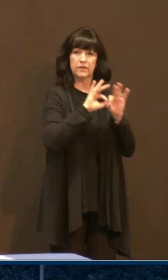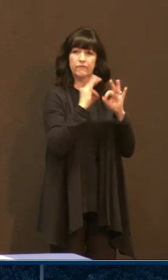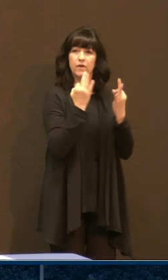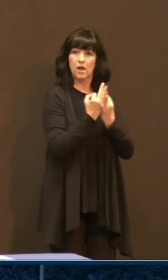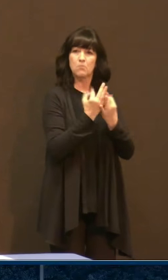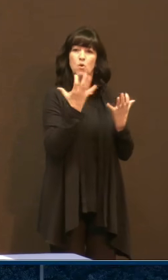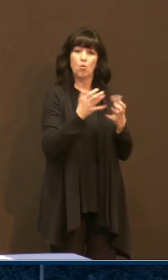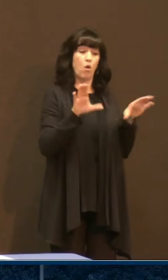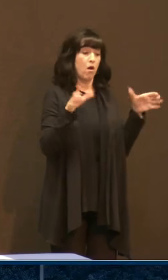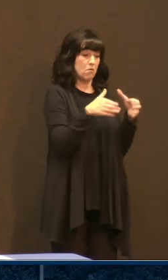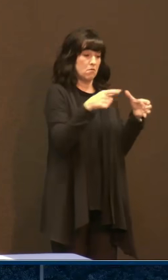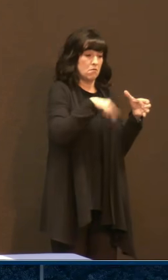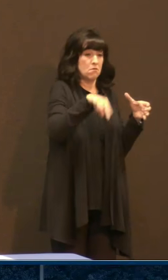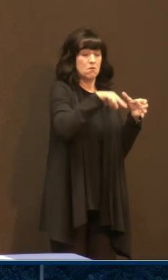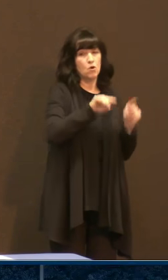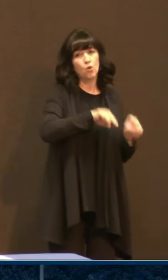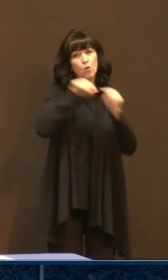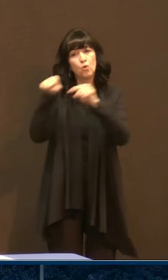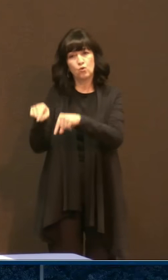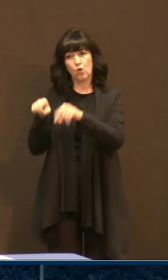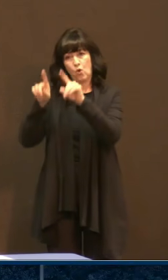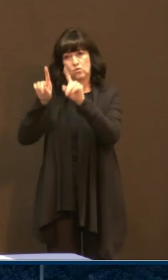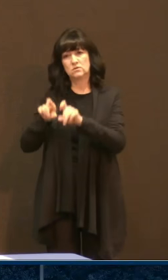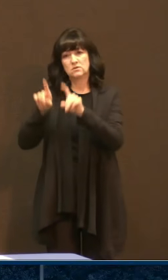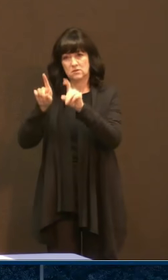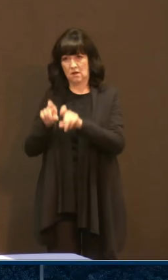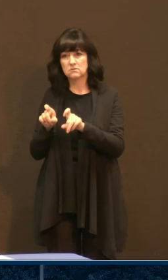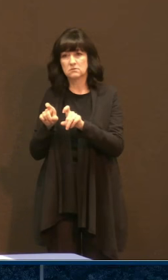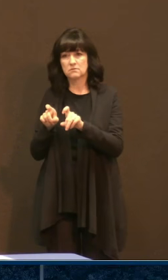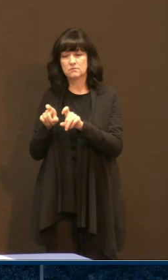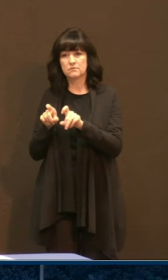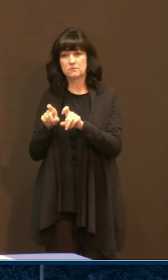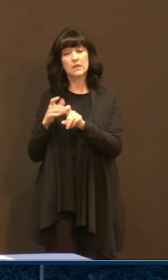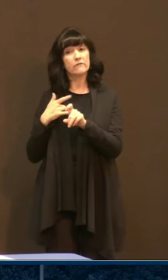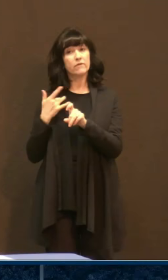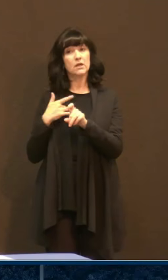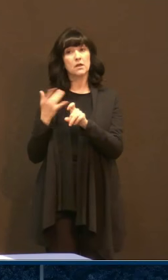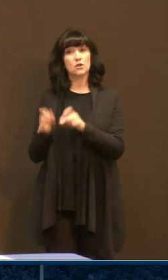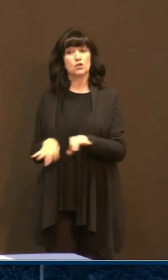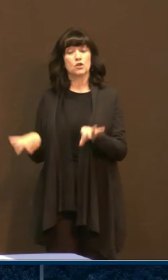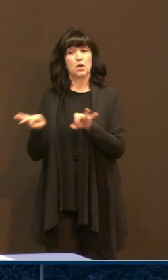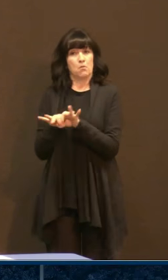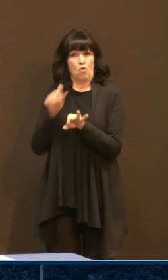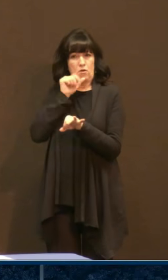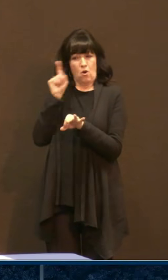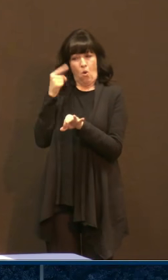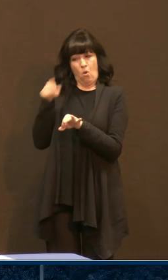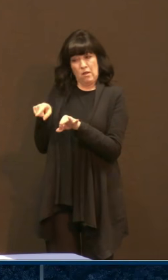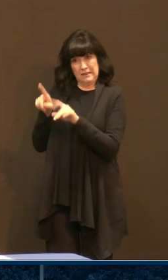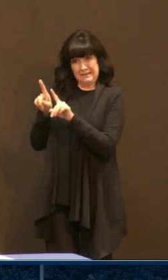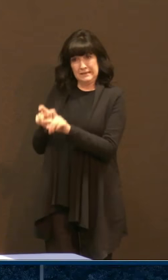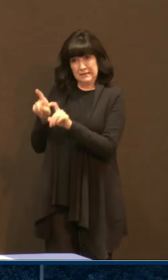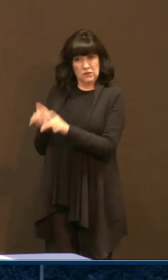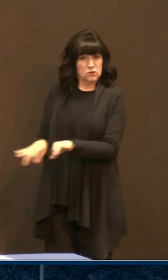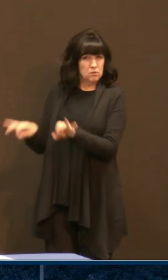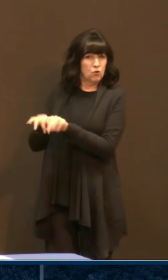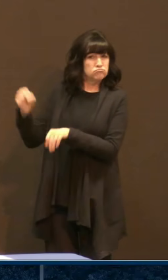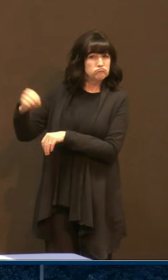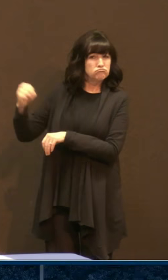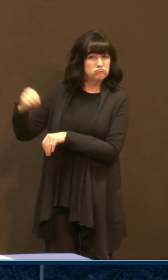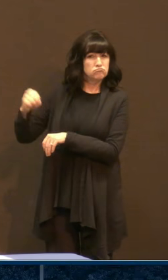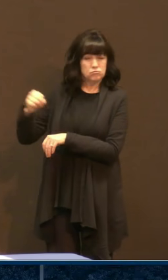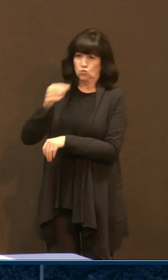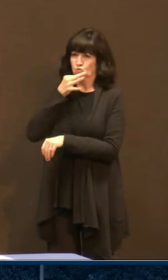sites. What we feel is important with this is not only is the testing is important, but as soon